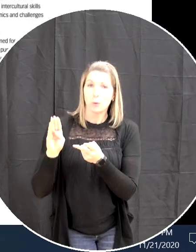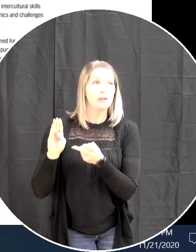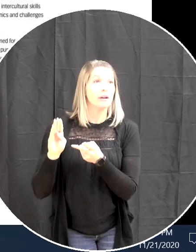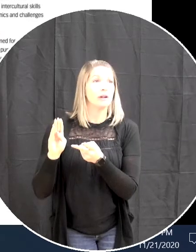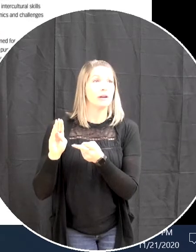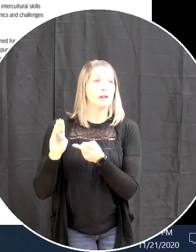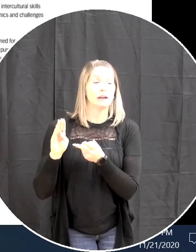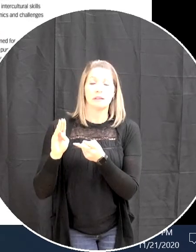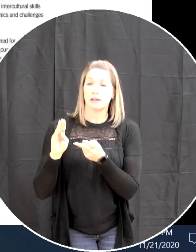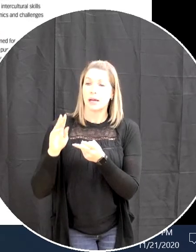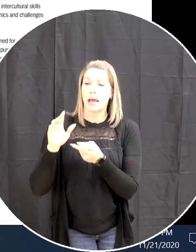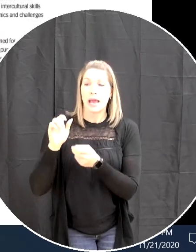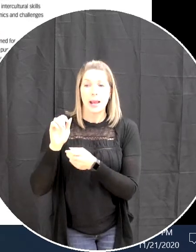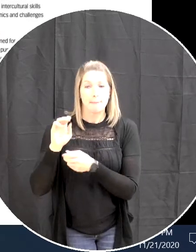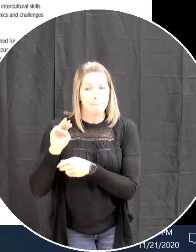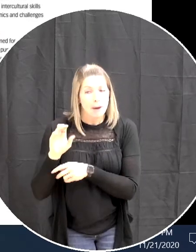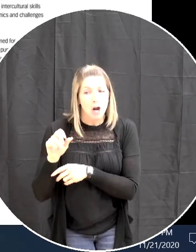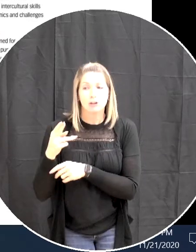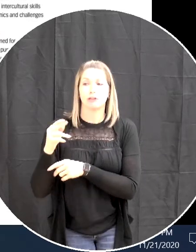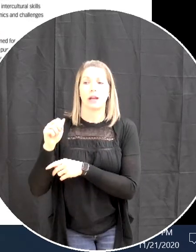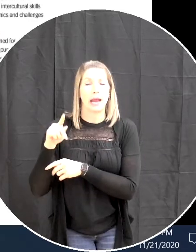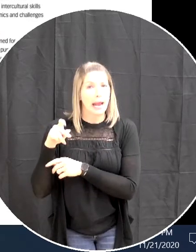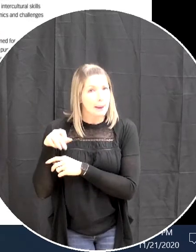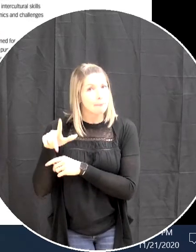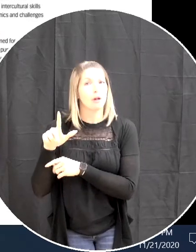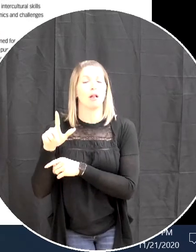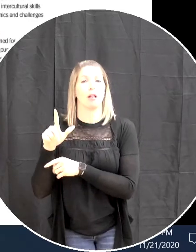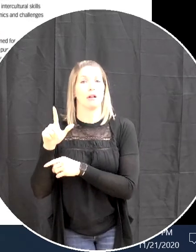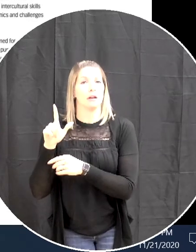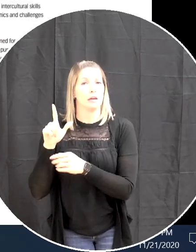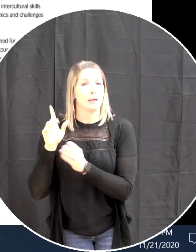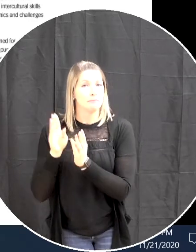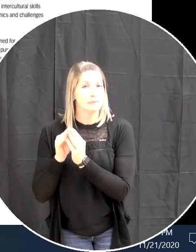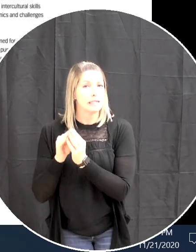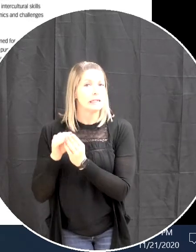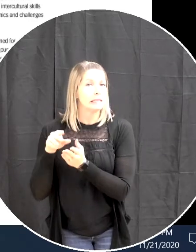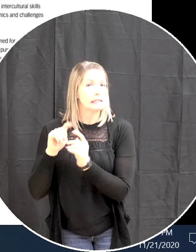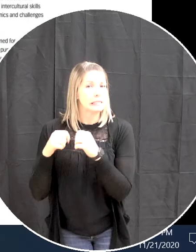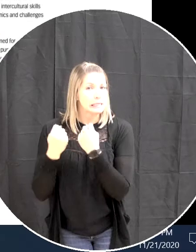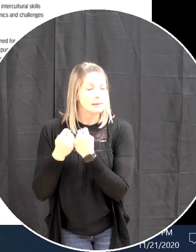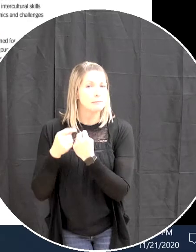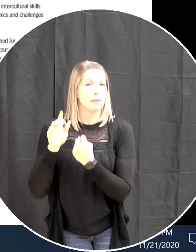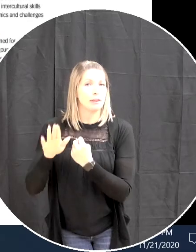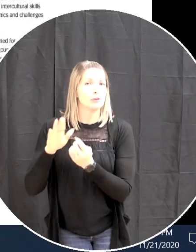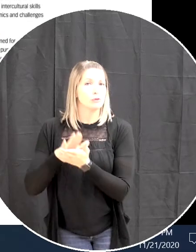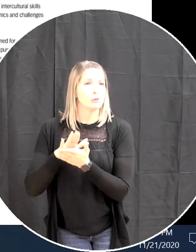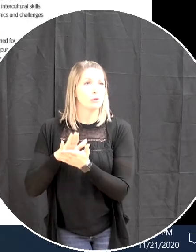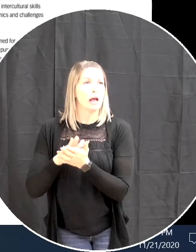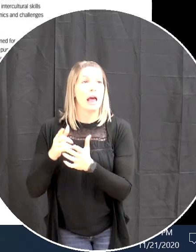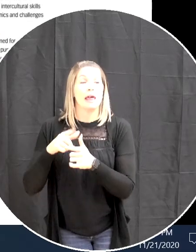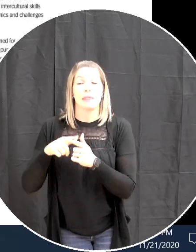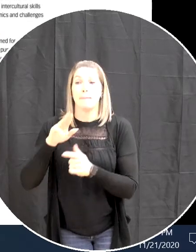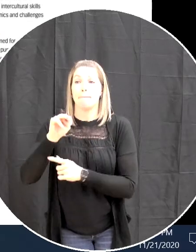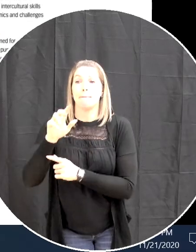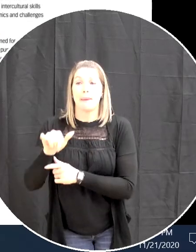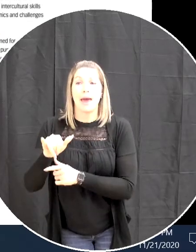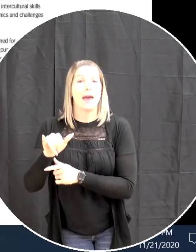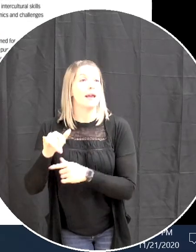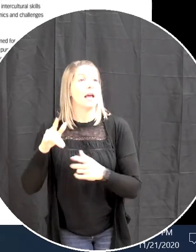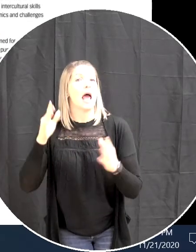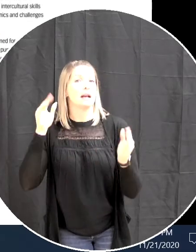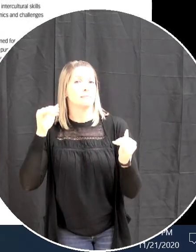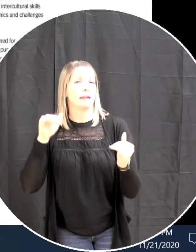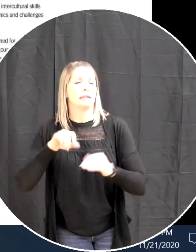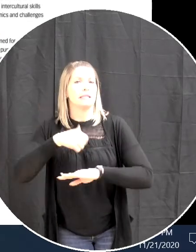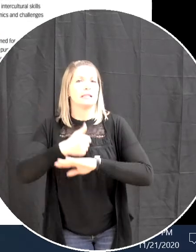2021 through to April with school teams, and in May we're planning on a virtual learning fair. So my